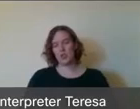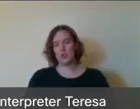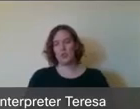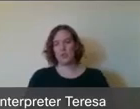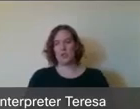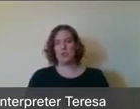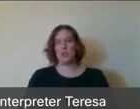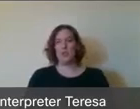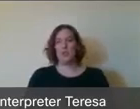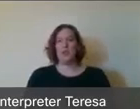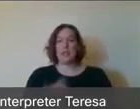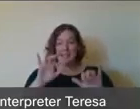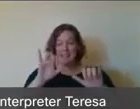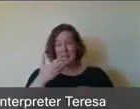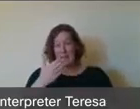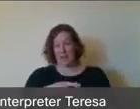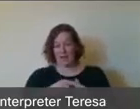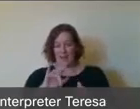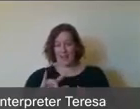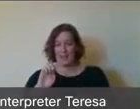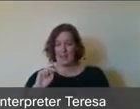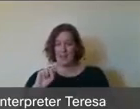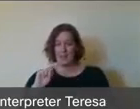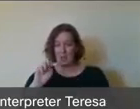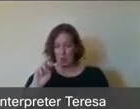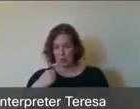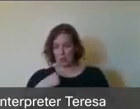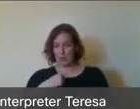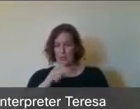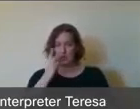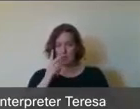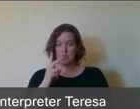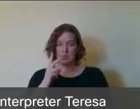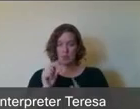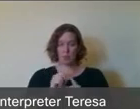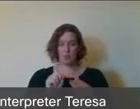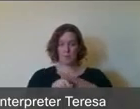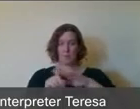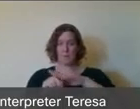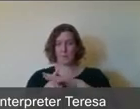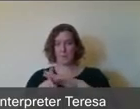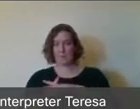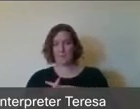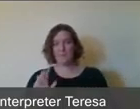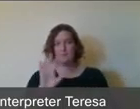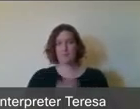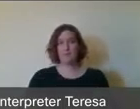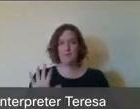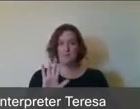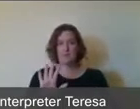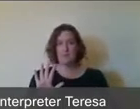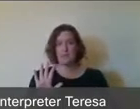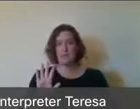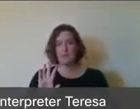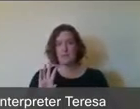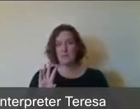type your answer there, hit enter, and we should be seeing answers pop up. We are at 57,